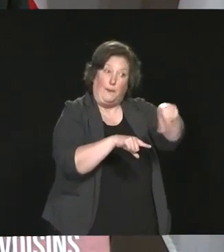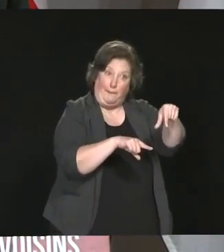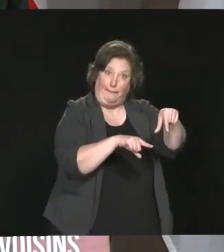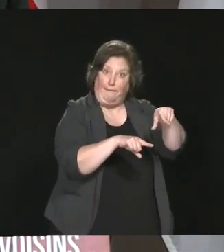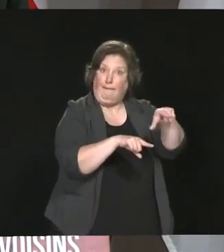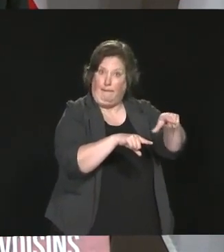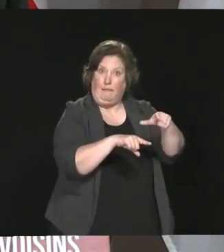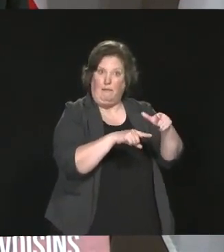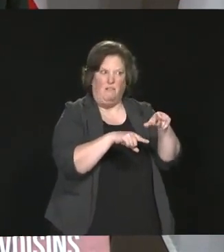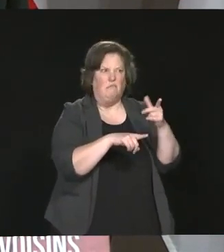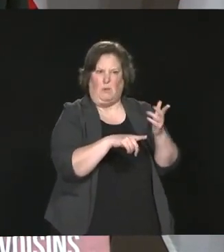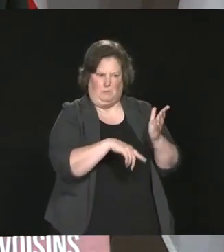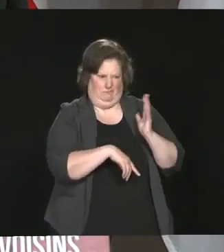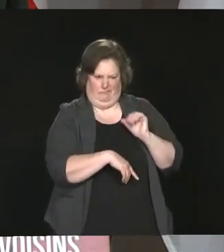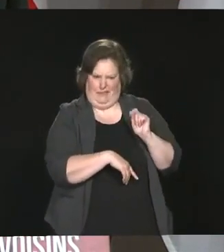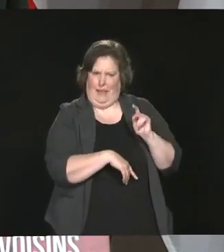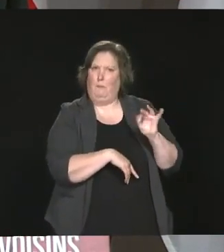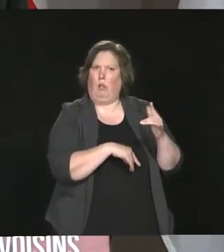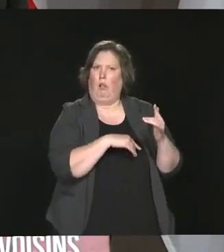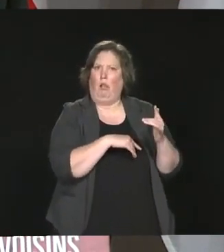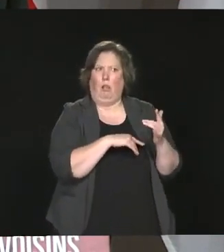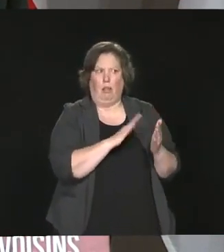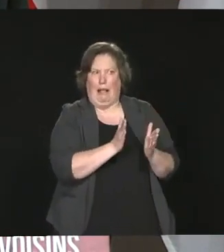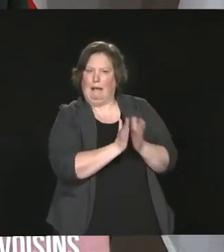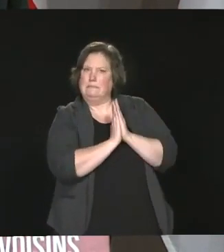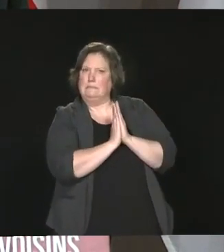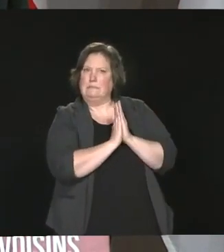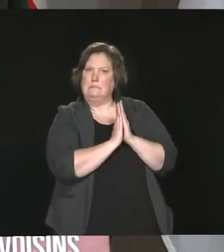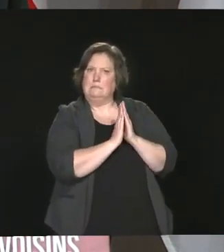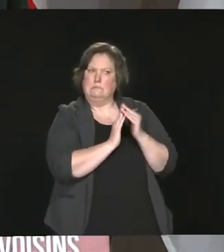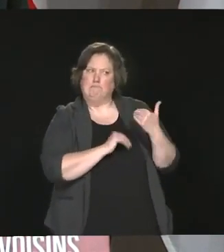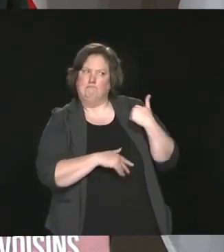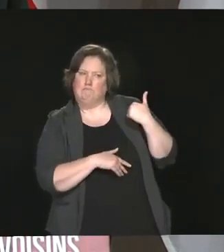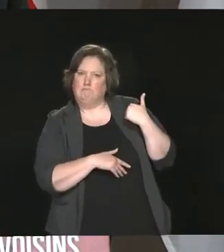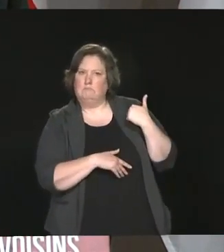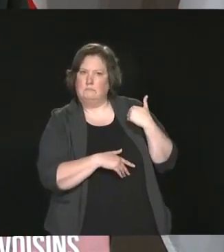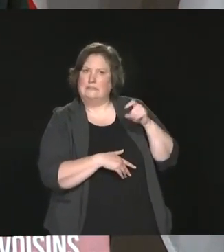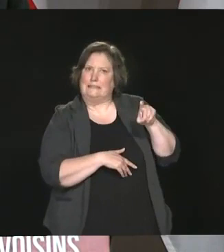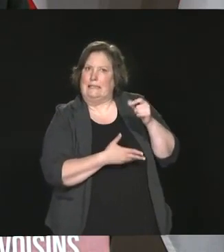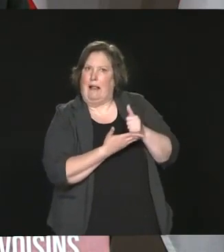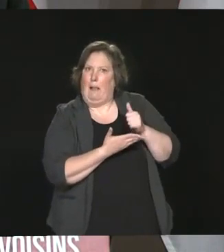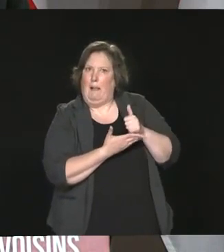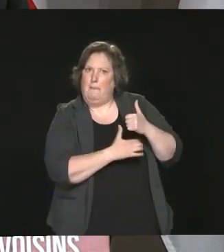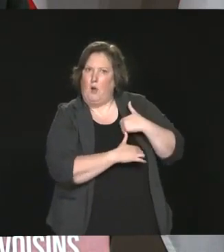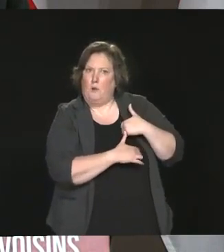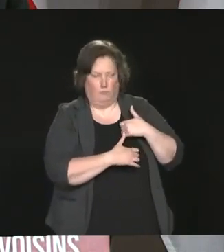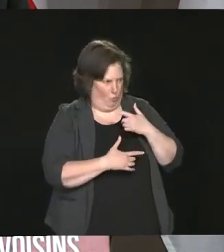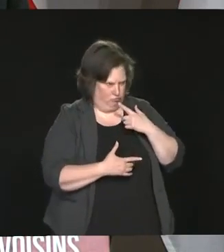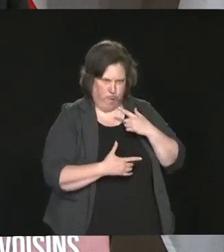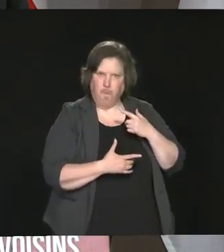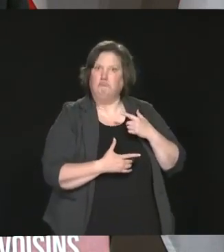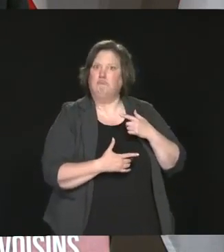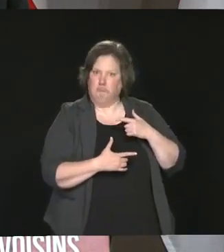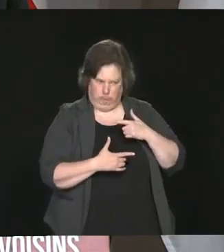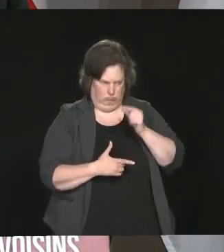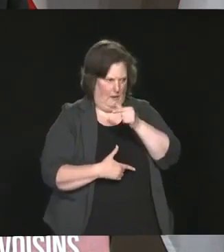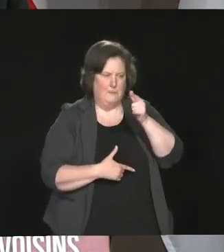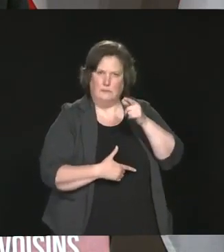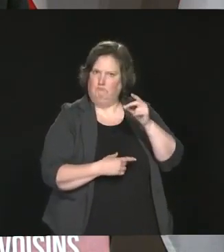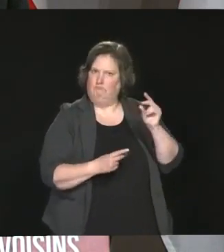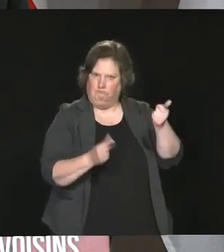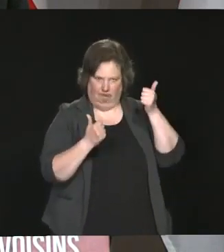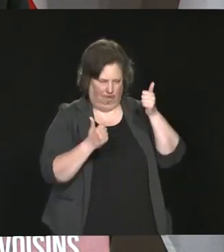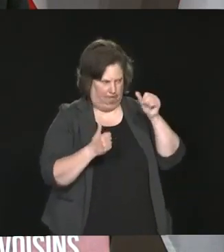and requested our assistance, we responded rapidly and positively, and we used the Canadian Armed Forces